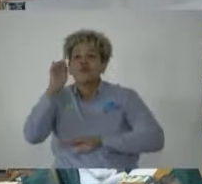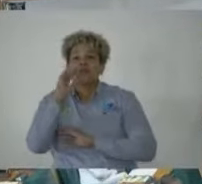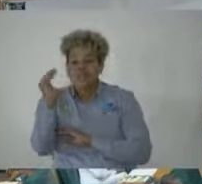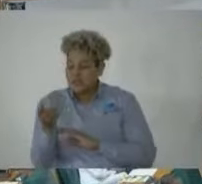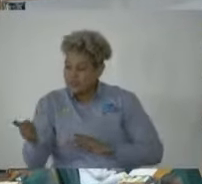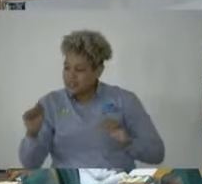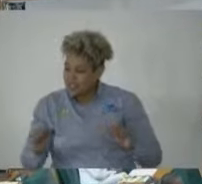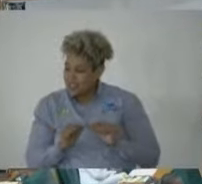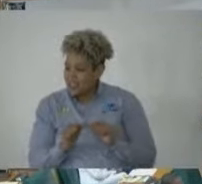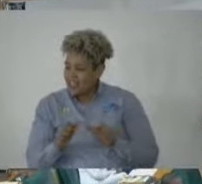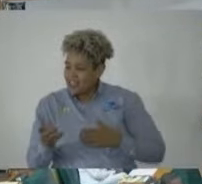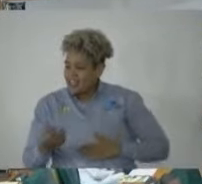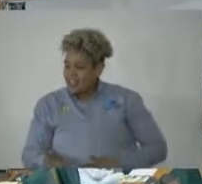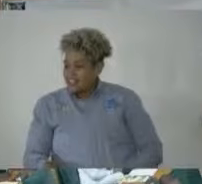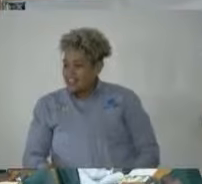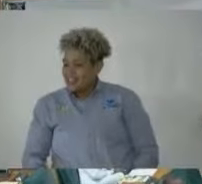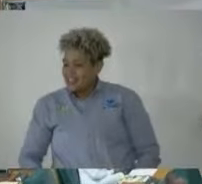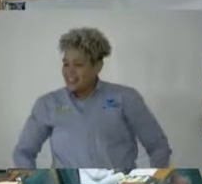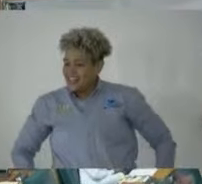Minister, it would appear you may continue.